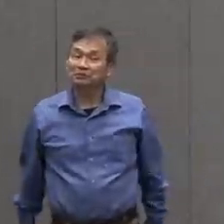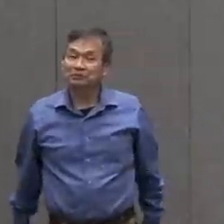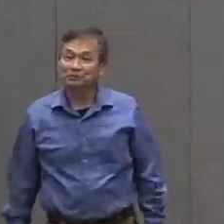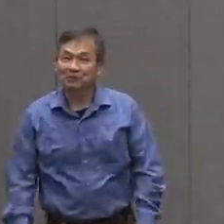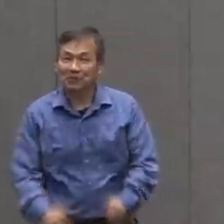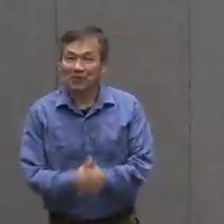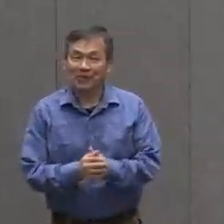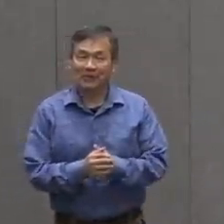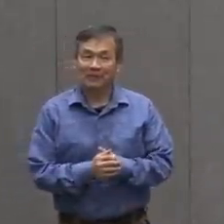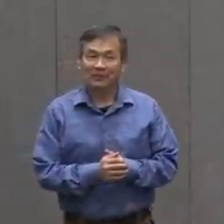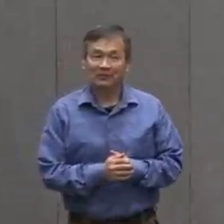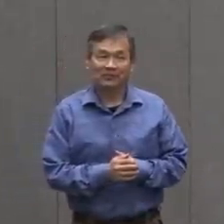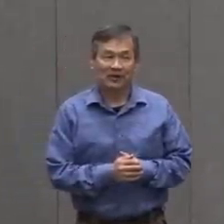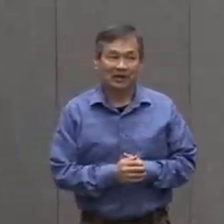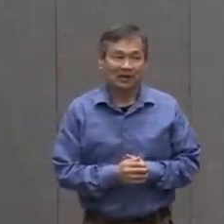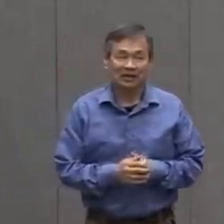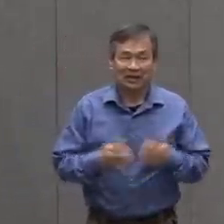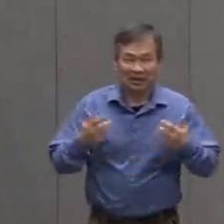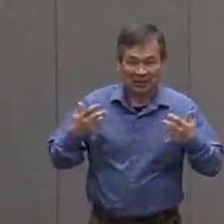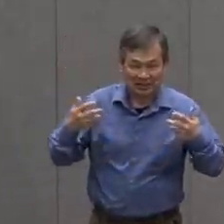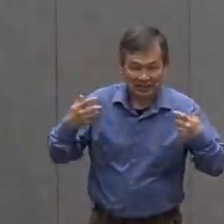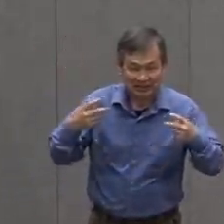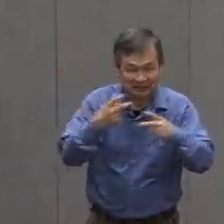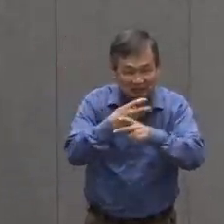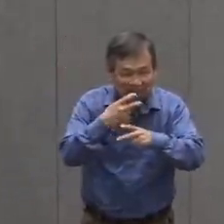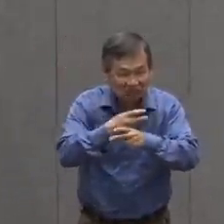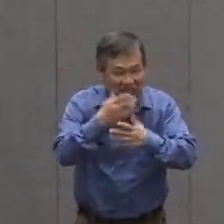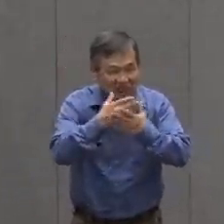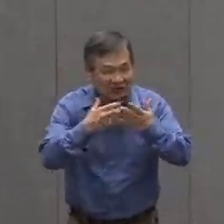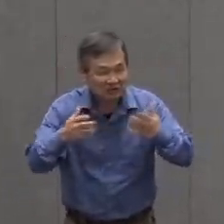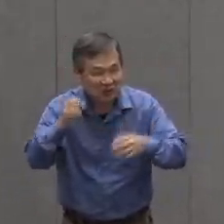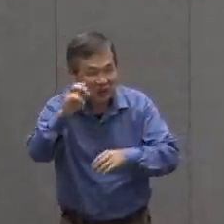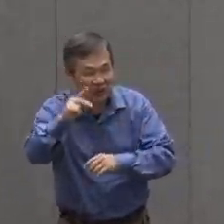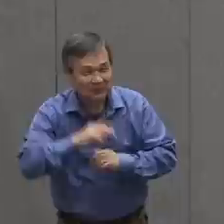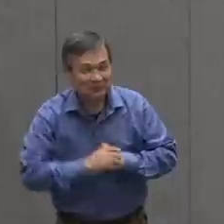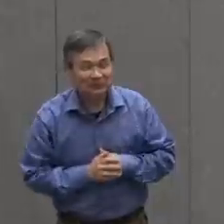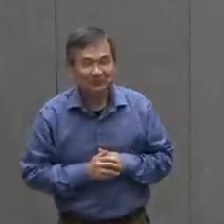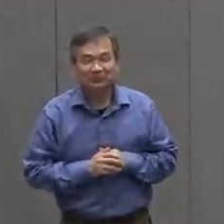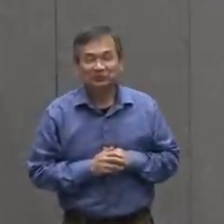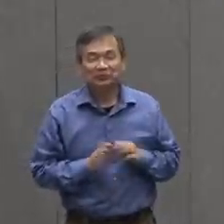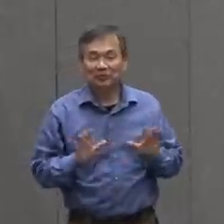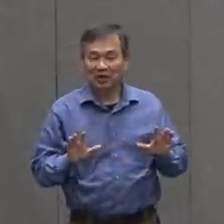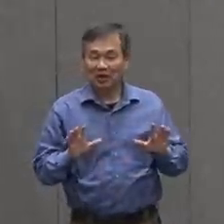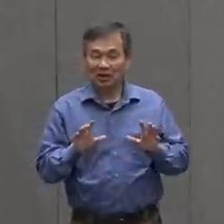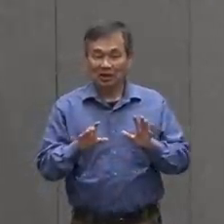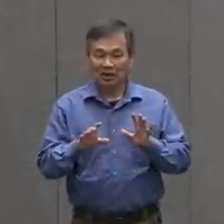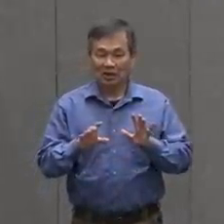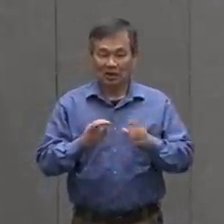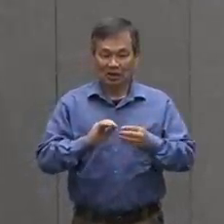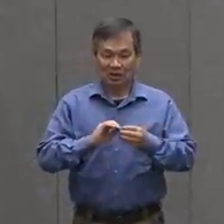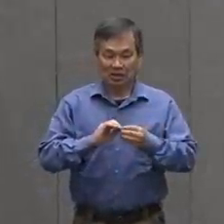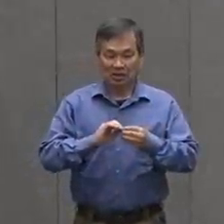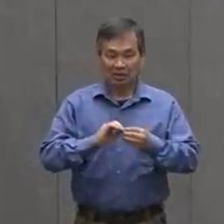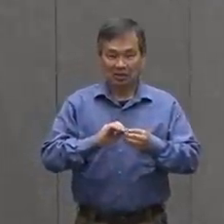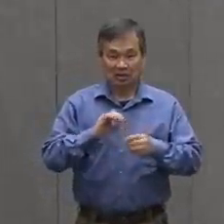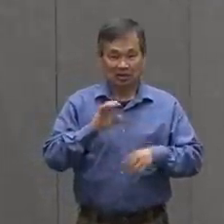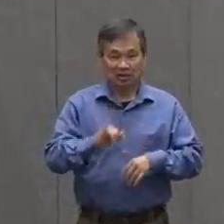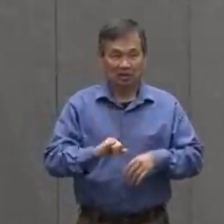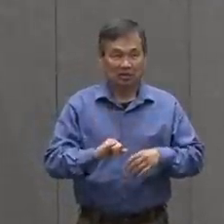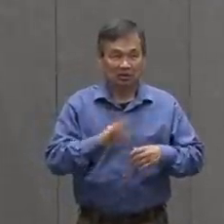Let's sort some things out now. And let's figure out if it's the number of the day or not.